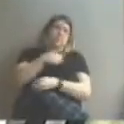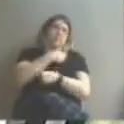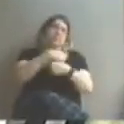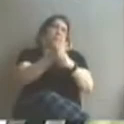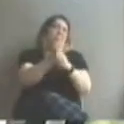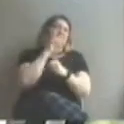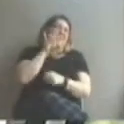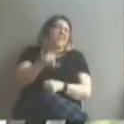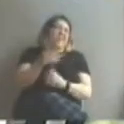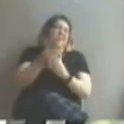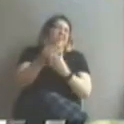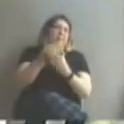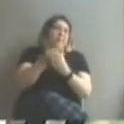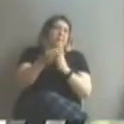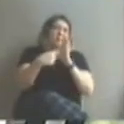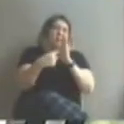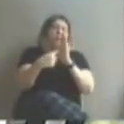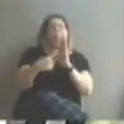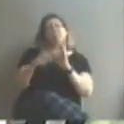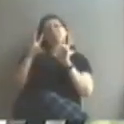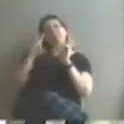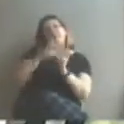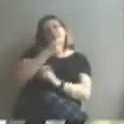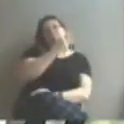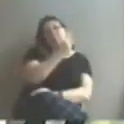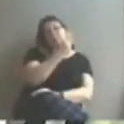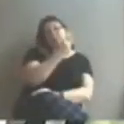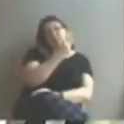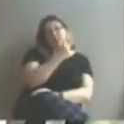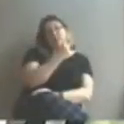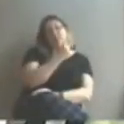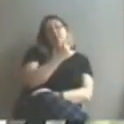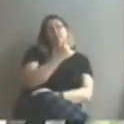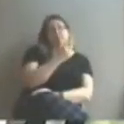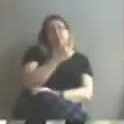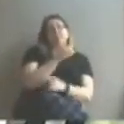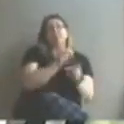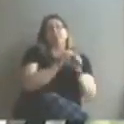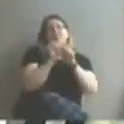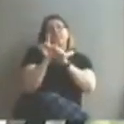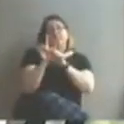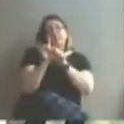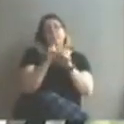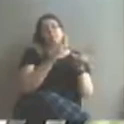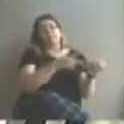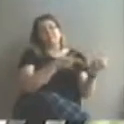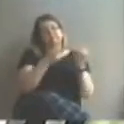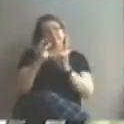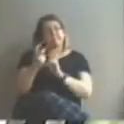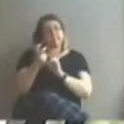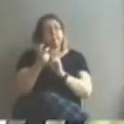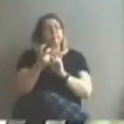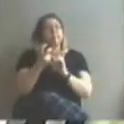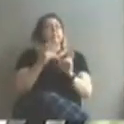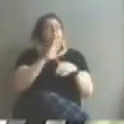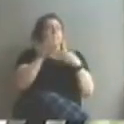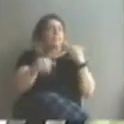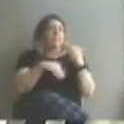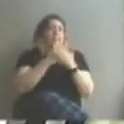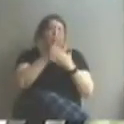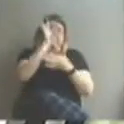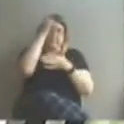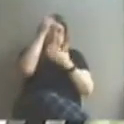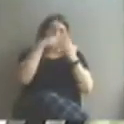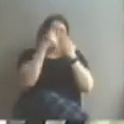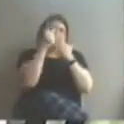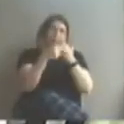that funding model. The Title I combination was also pulling together all federal